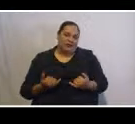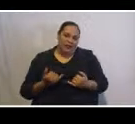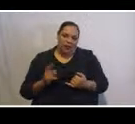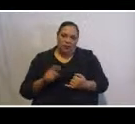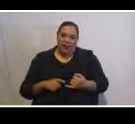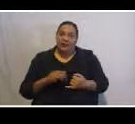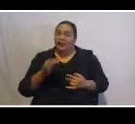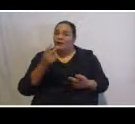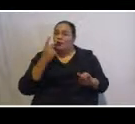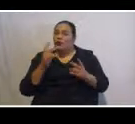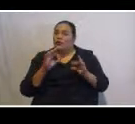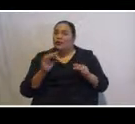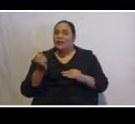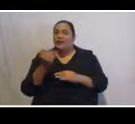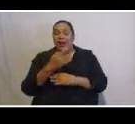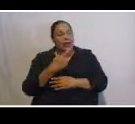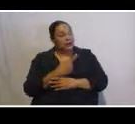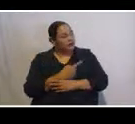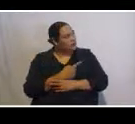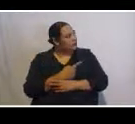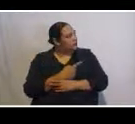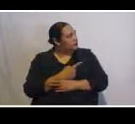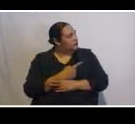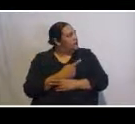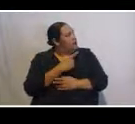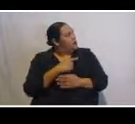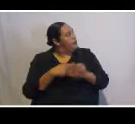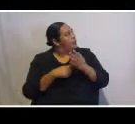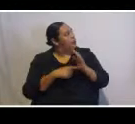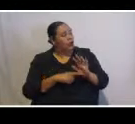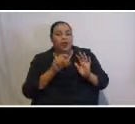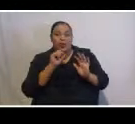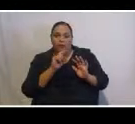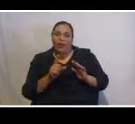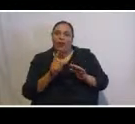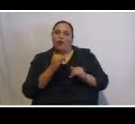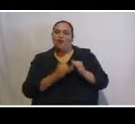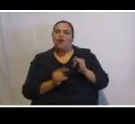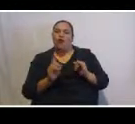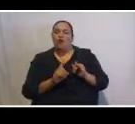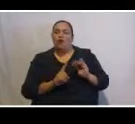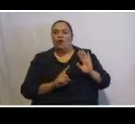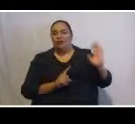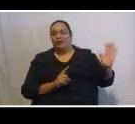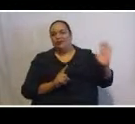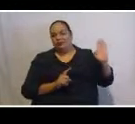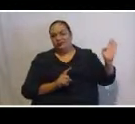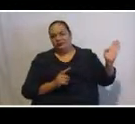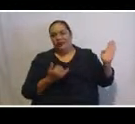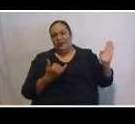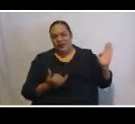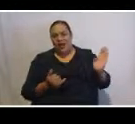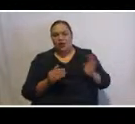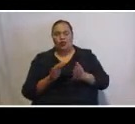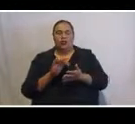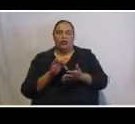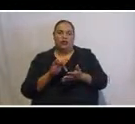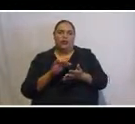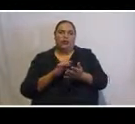If you look at this slide, it's showing you exactly what's wrong with the current